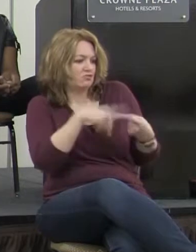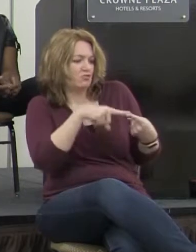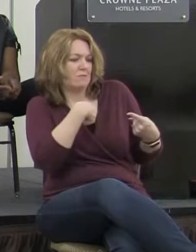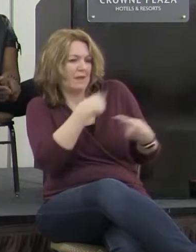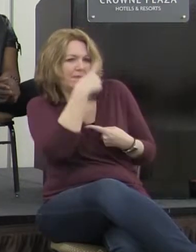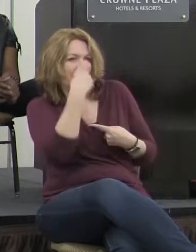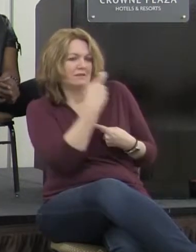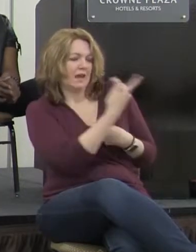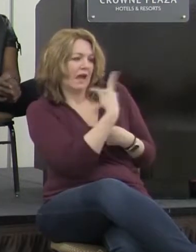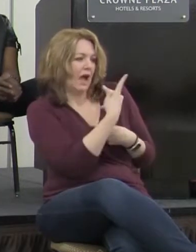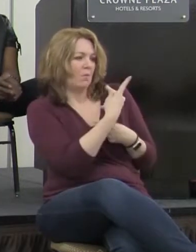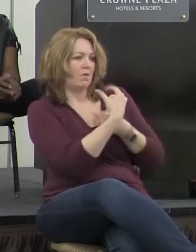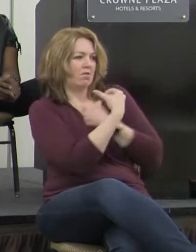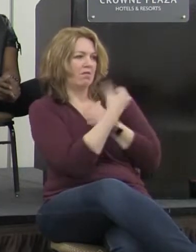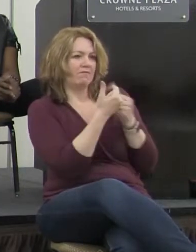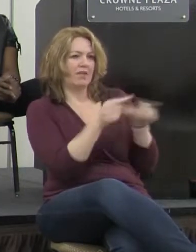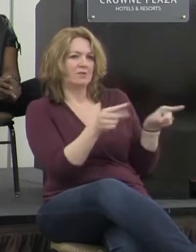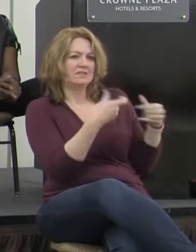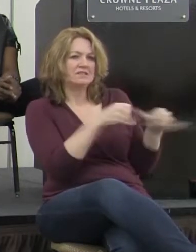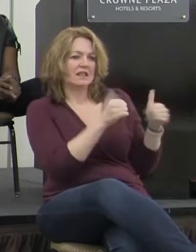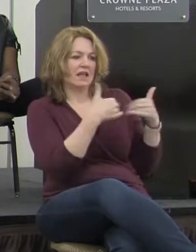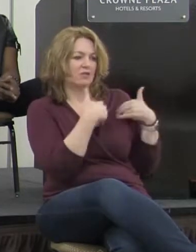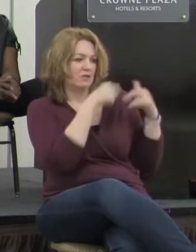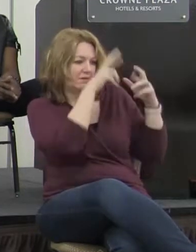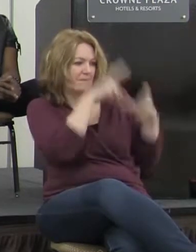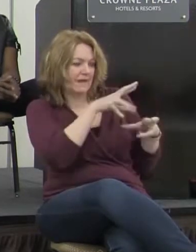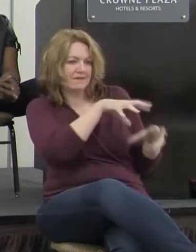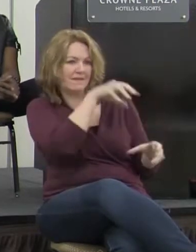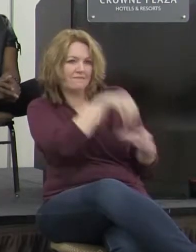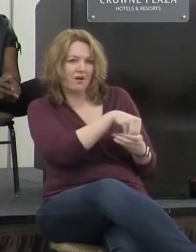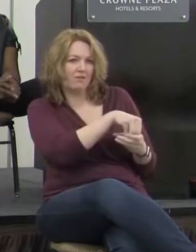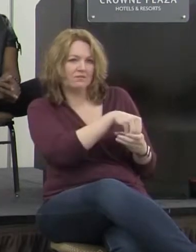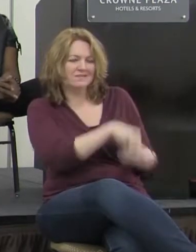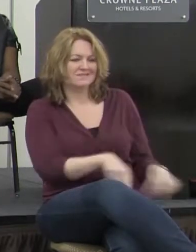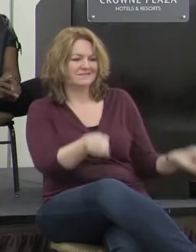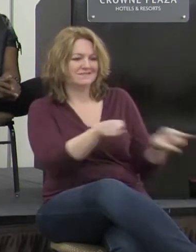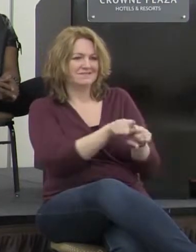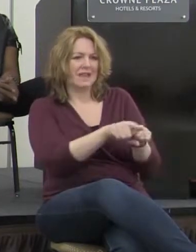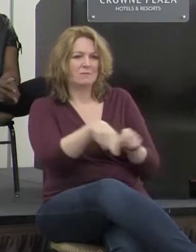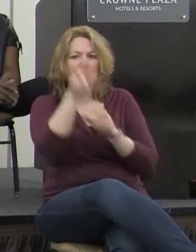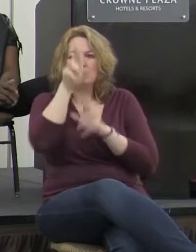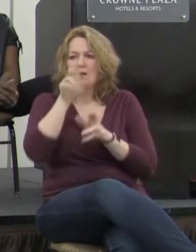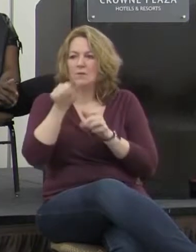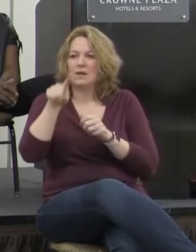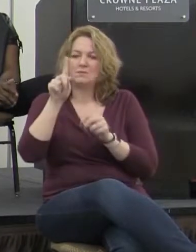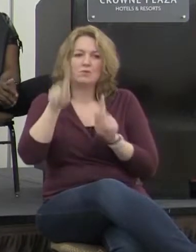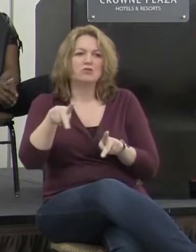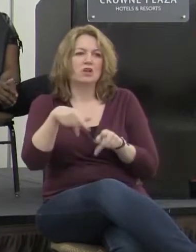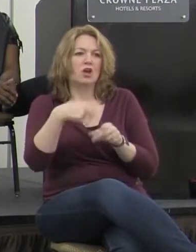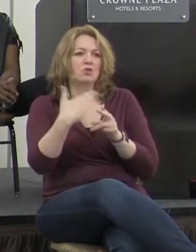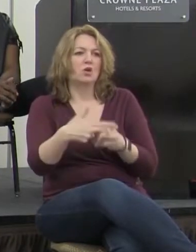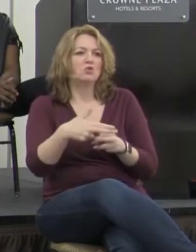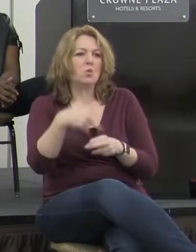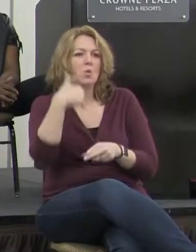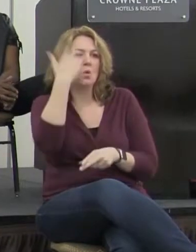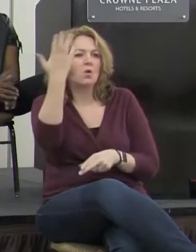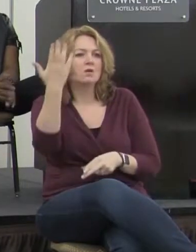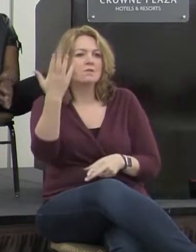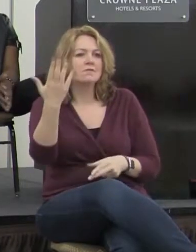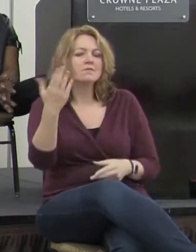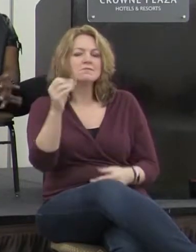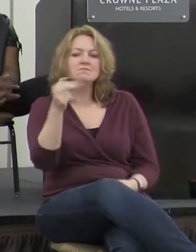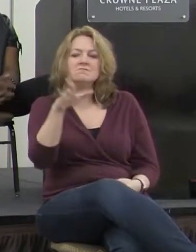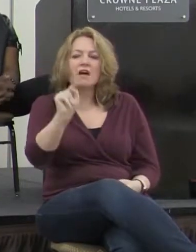is our love language that still has respect. No different than you have respect when somebody calls you a whore, a